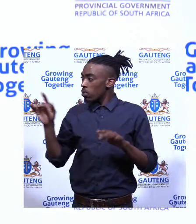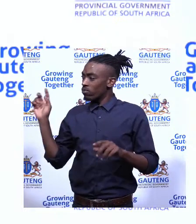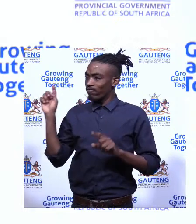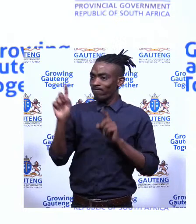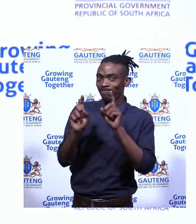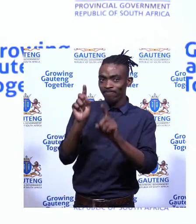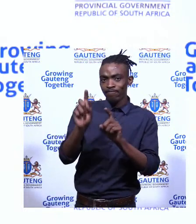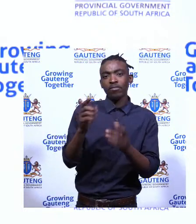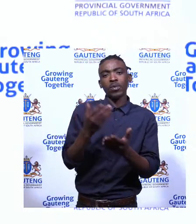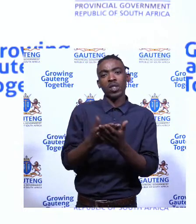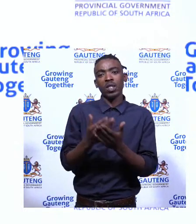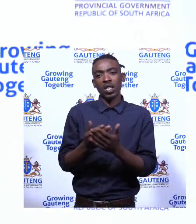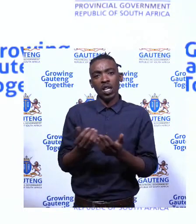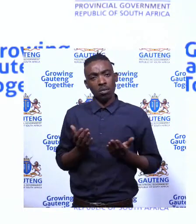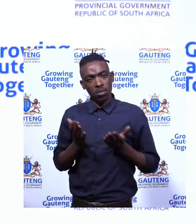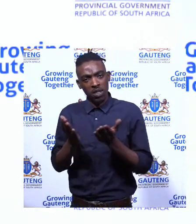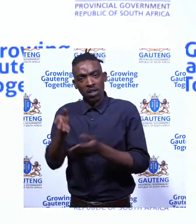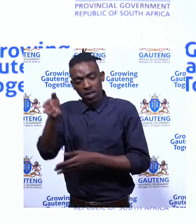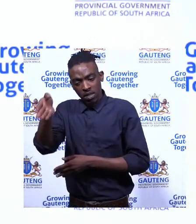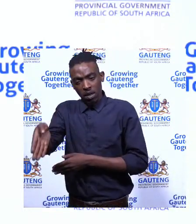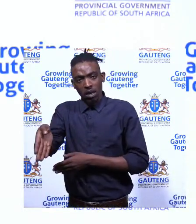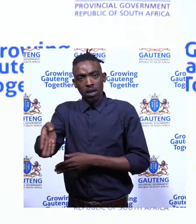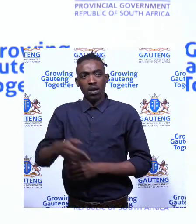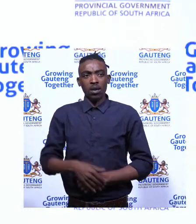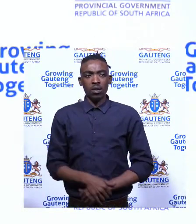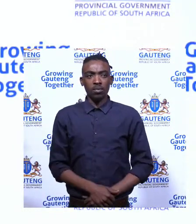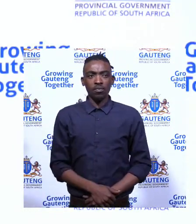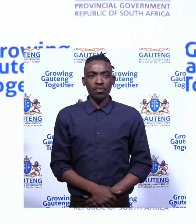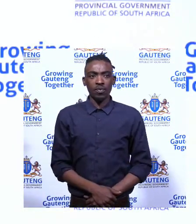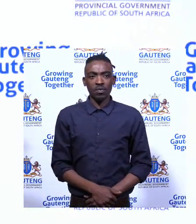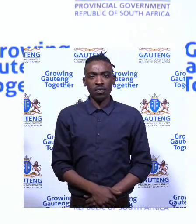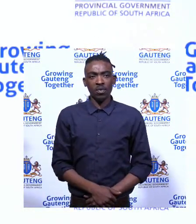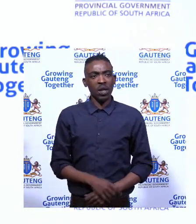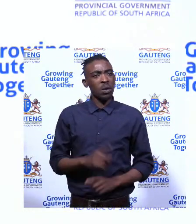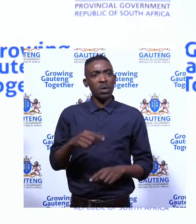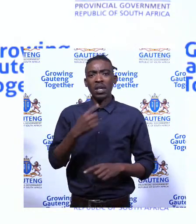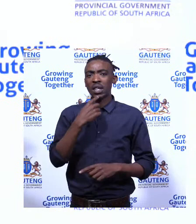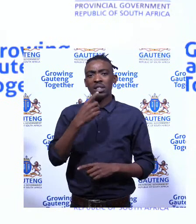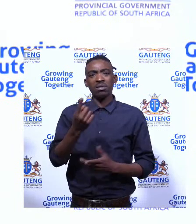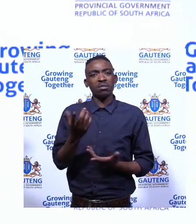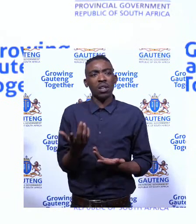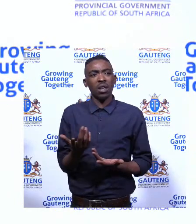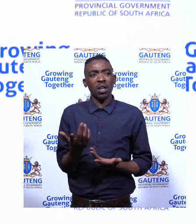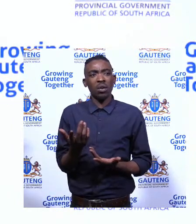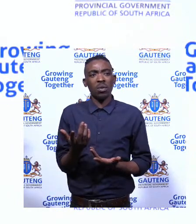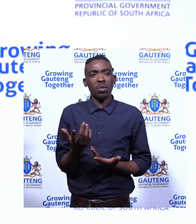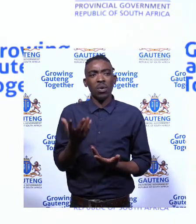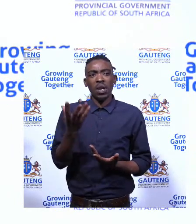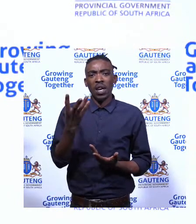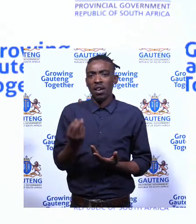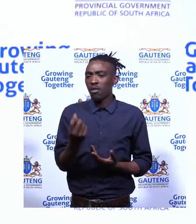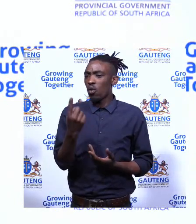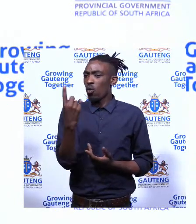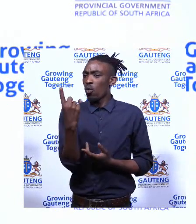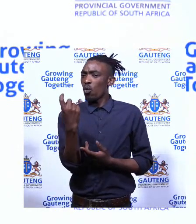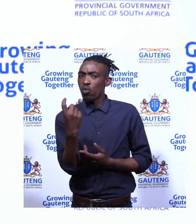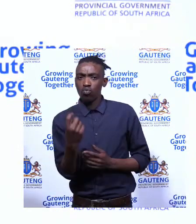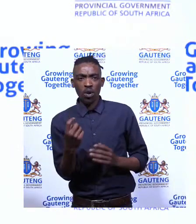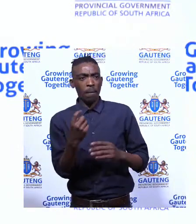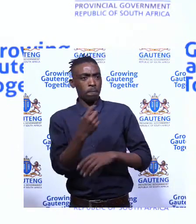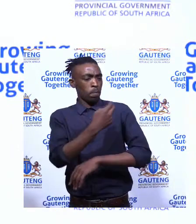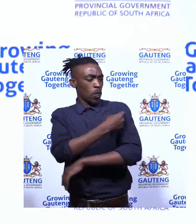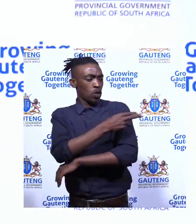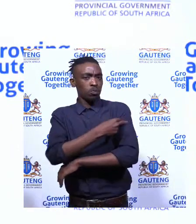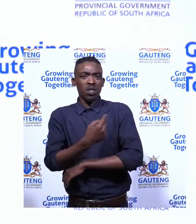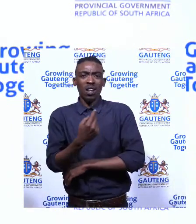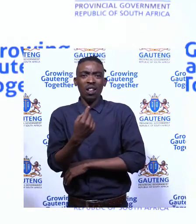will not have a wild, an elephant that is built and we now have to get people to repurpose